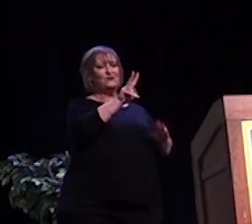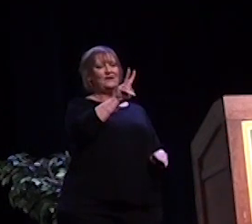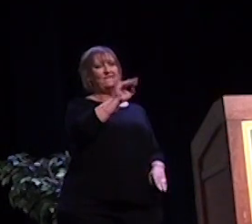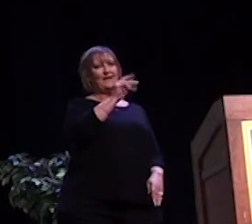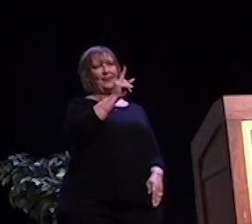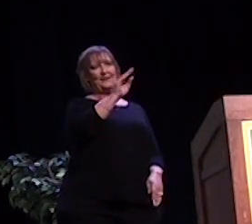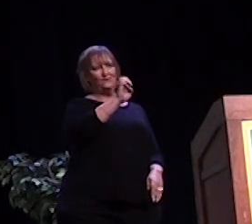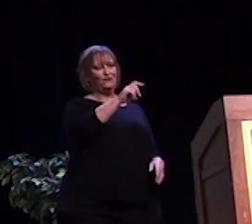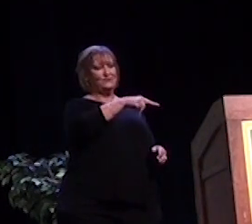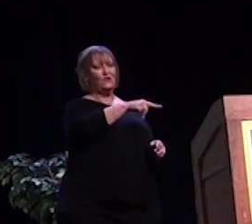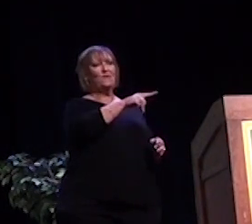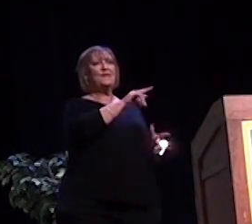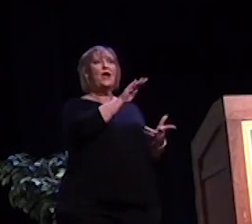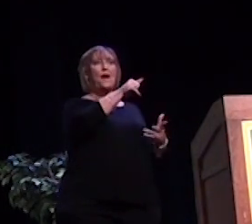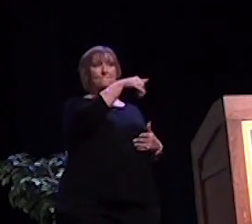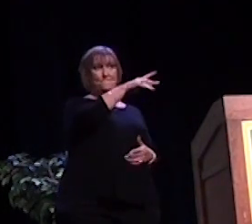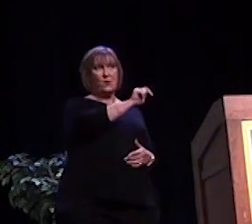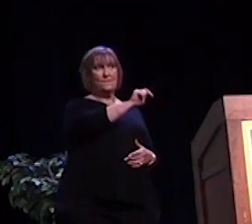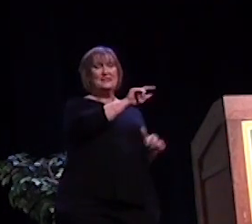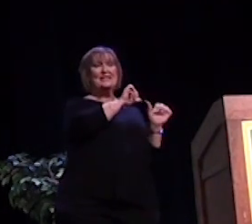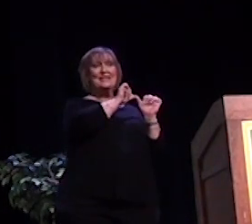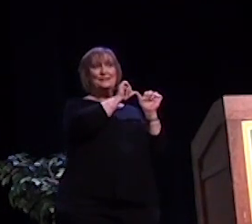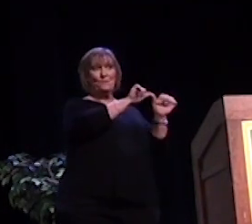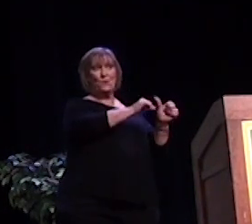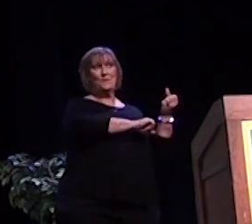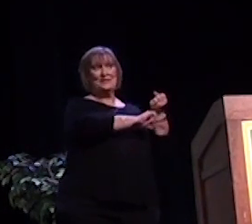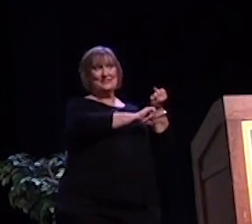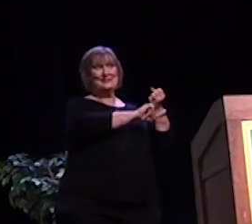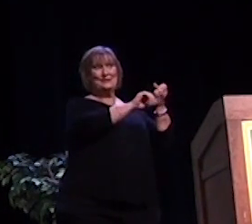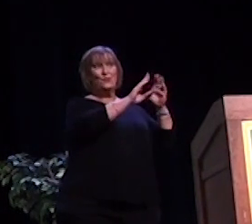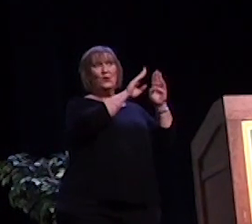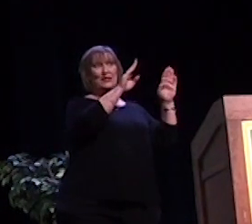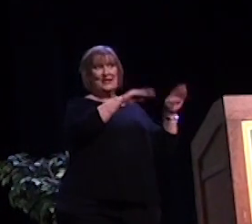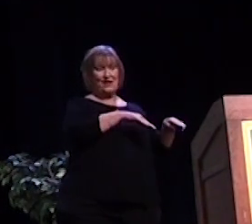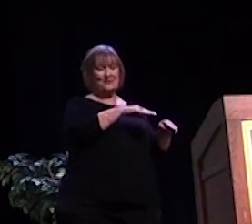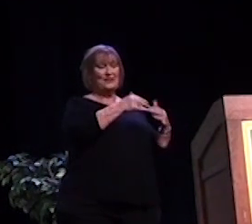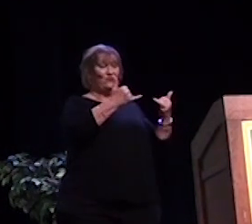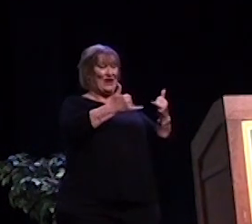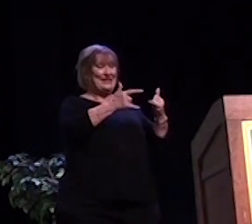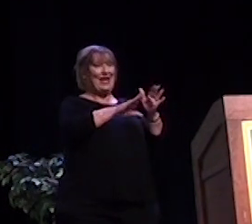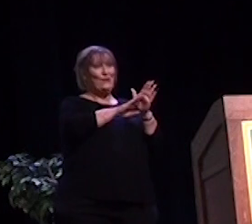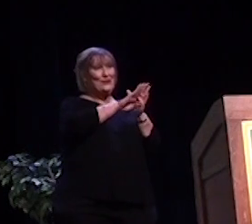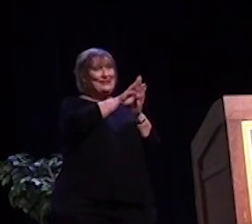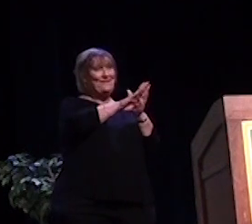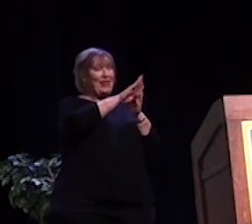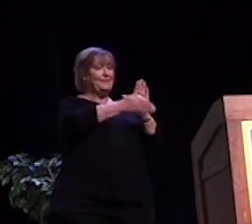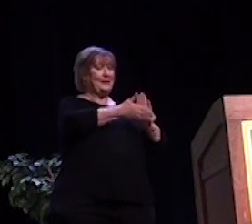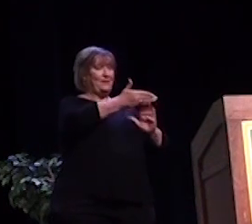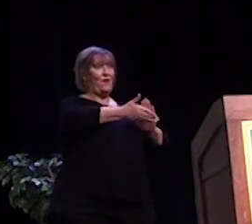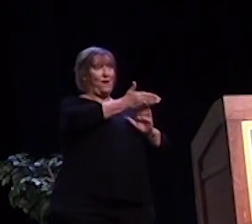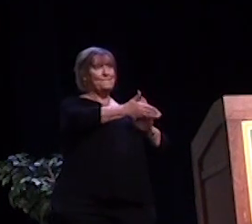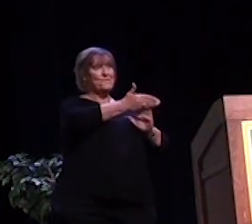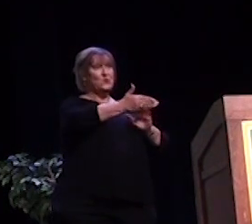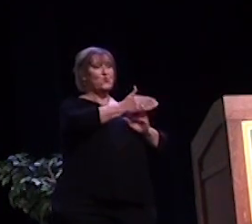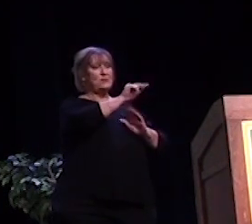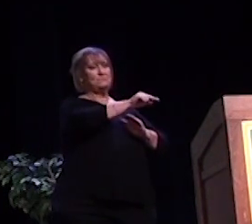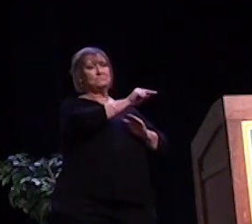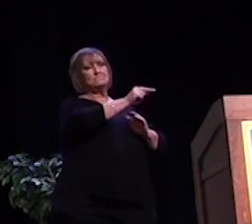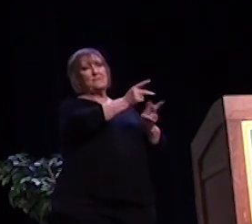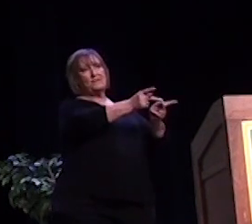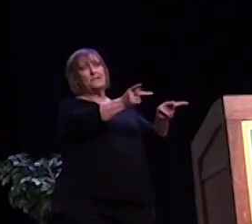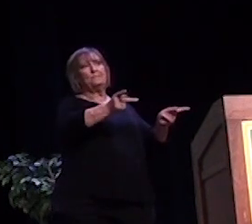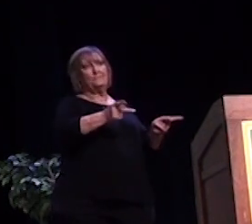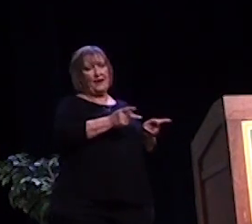itself is, again, a permanent support housing development. So we are currently developing and operating the site. When